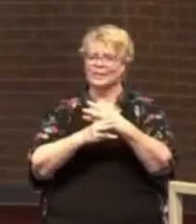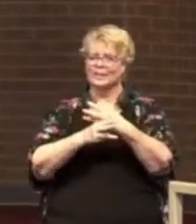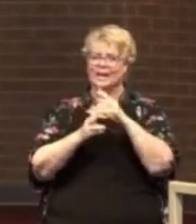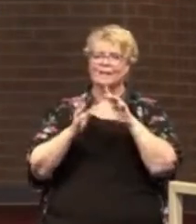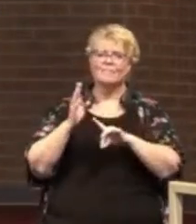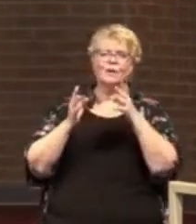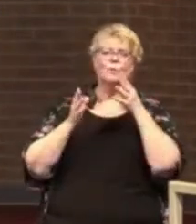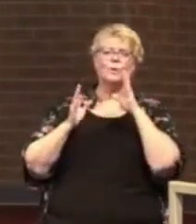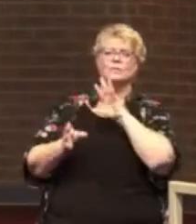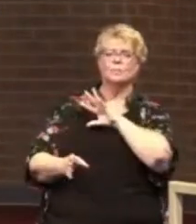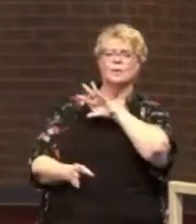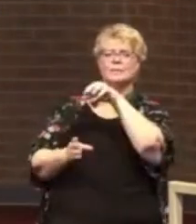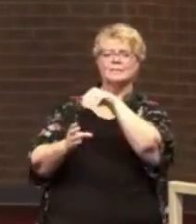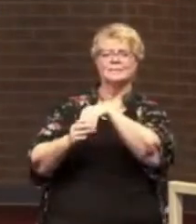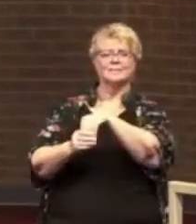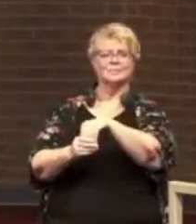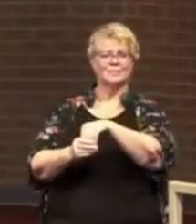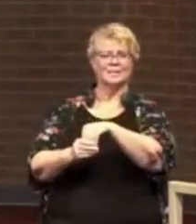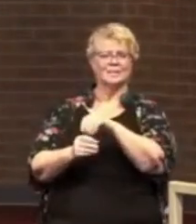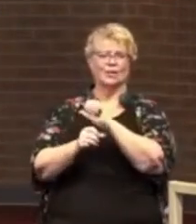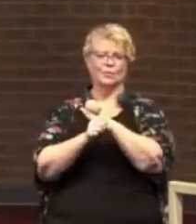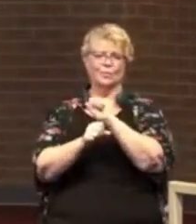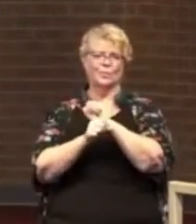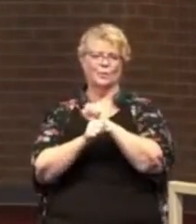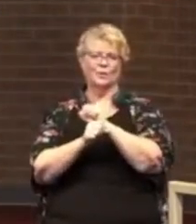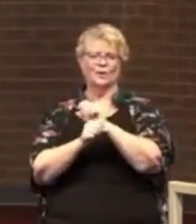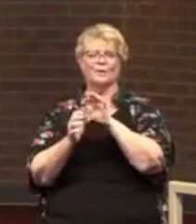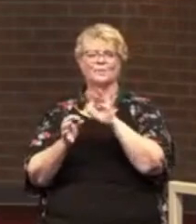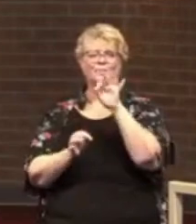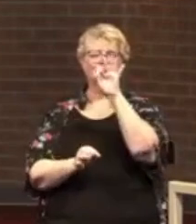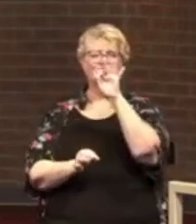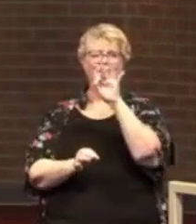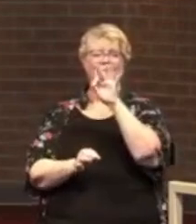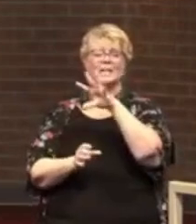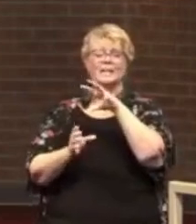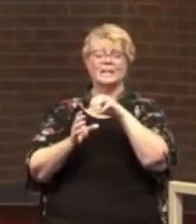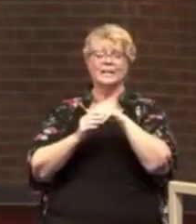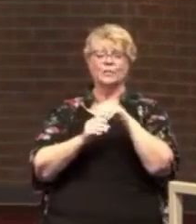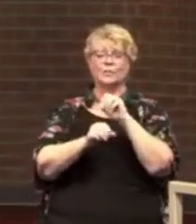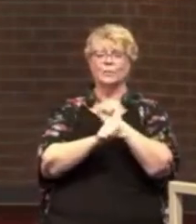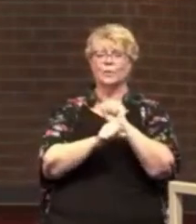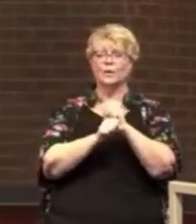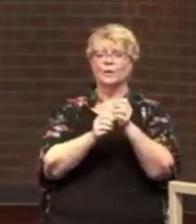to participate in the work of the Spirit, in the work of